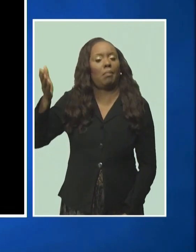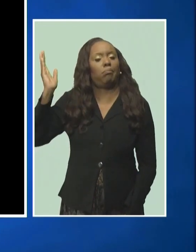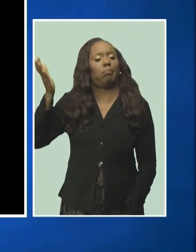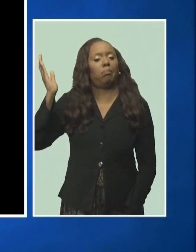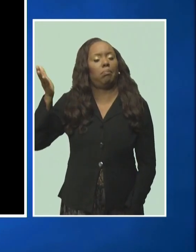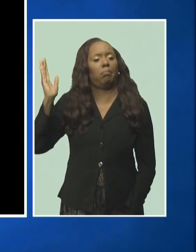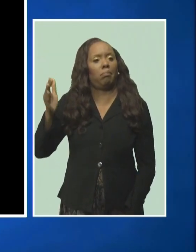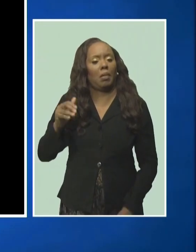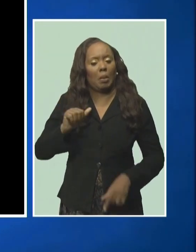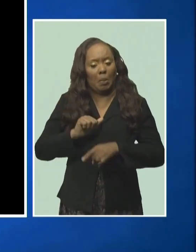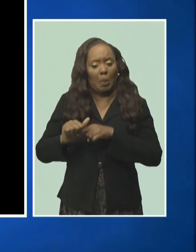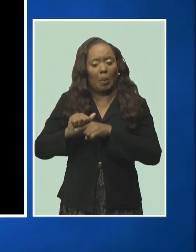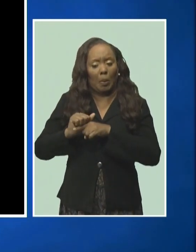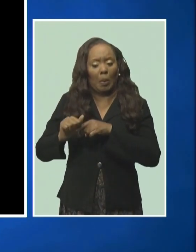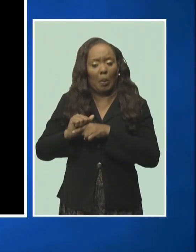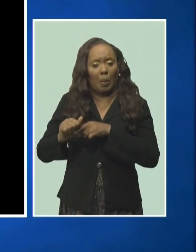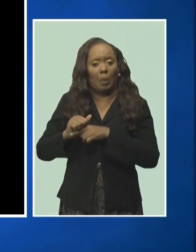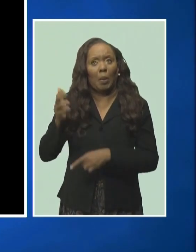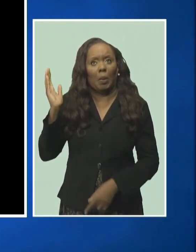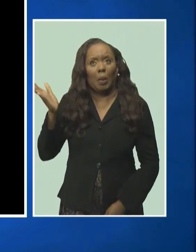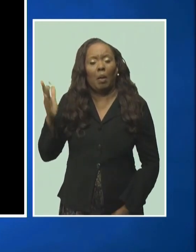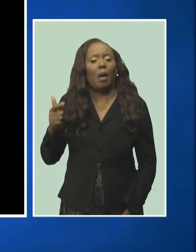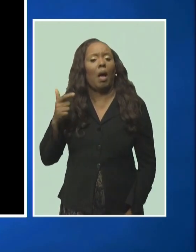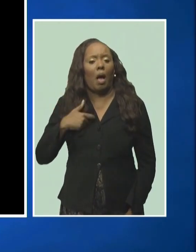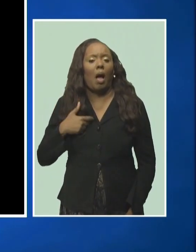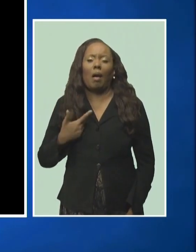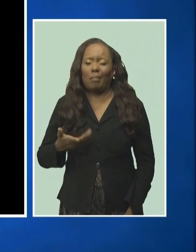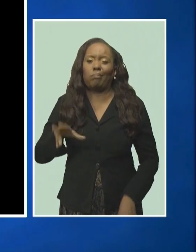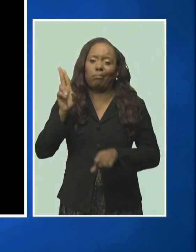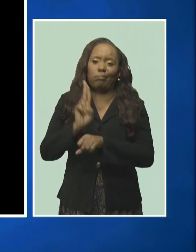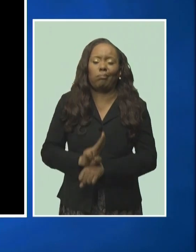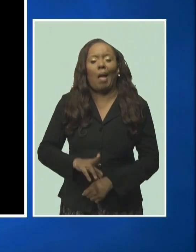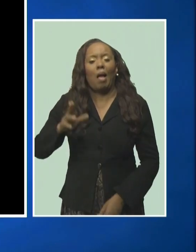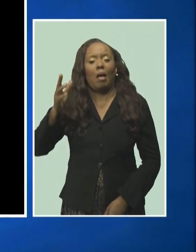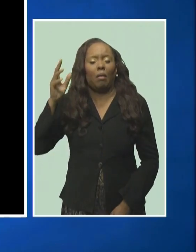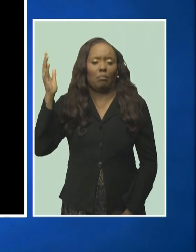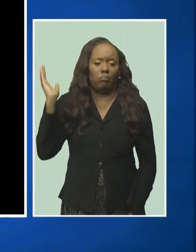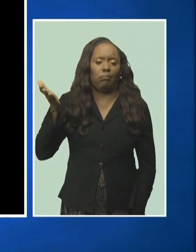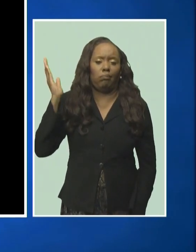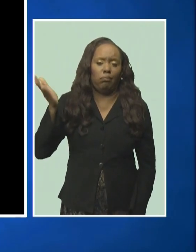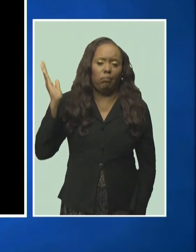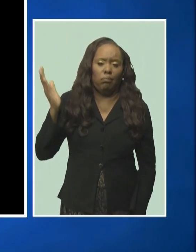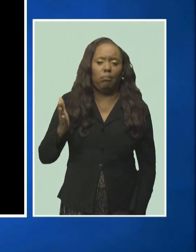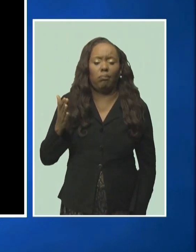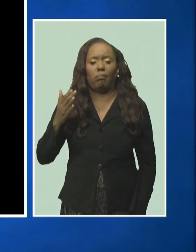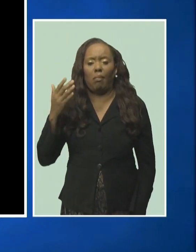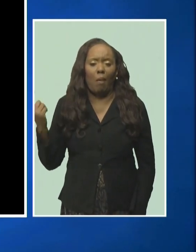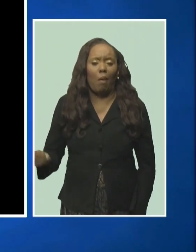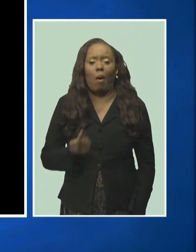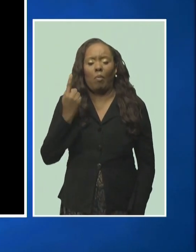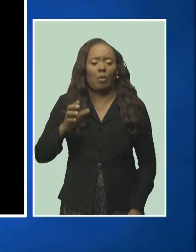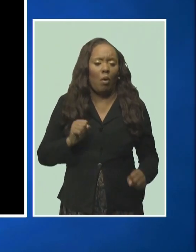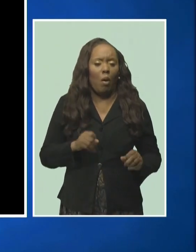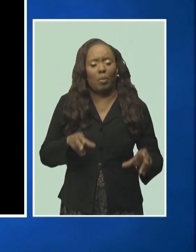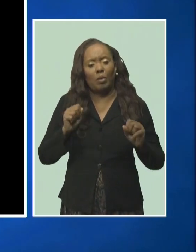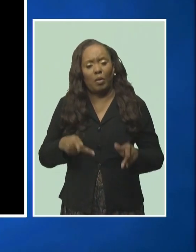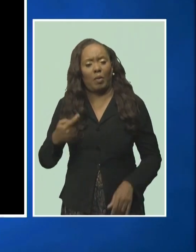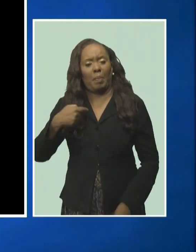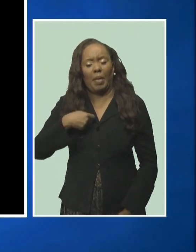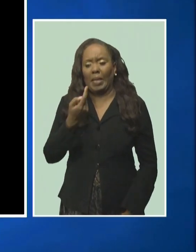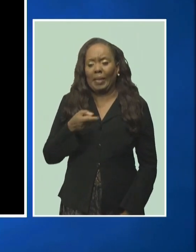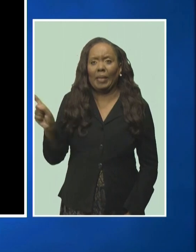Education Officer Joy Adamson has highlighted it's not what you say, but how you say it. She was speaking on day 2 of the Pontifications and